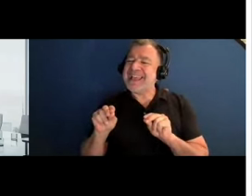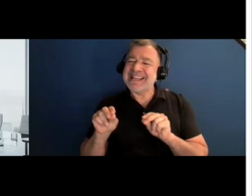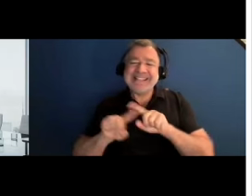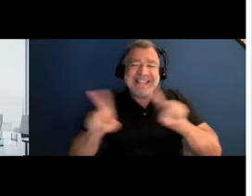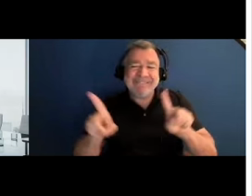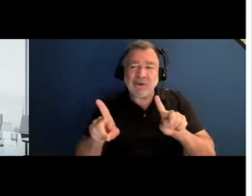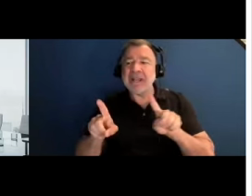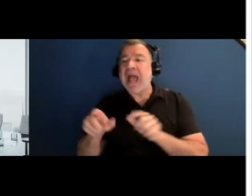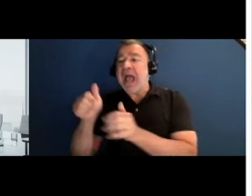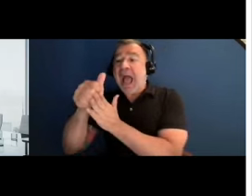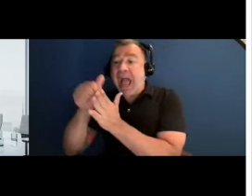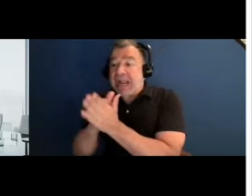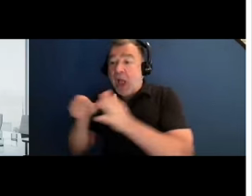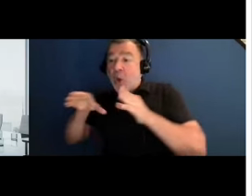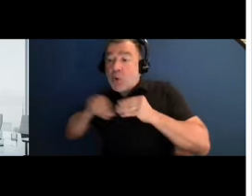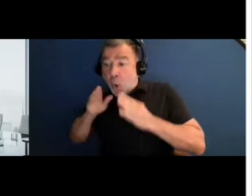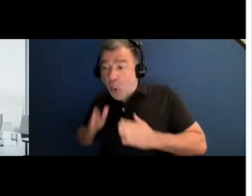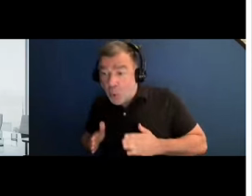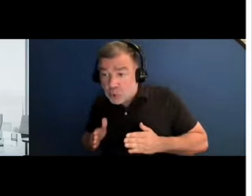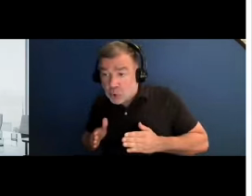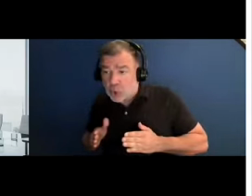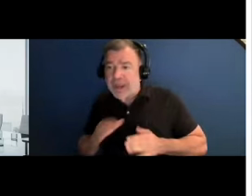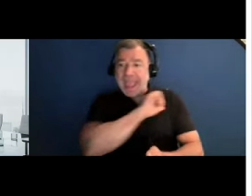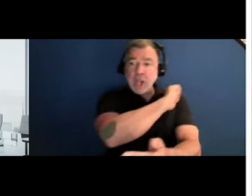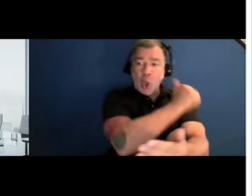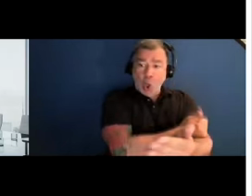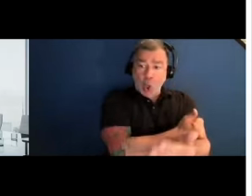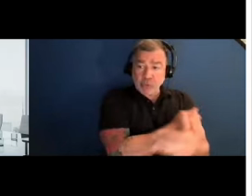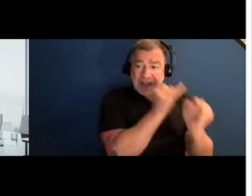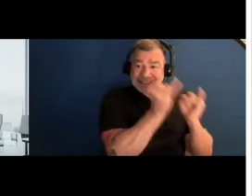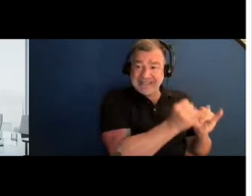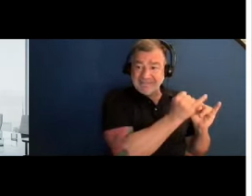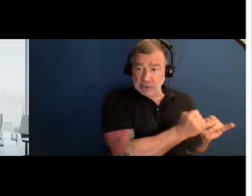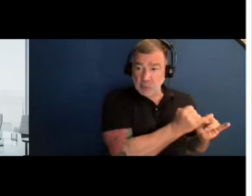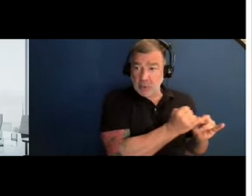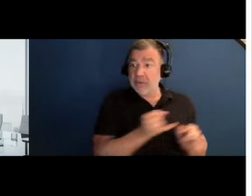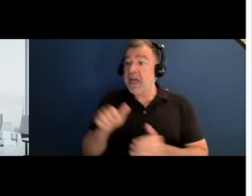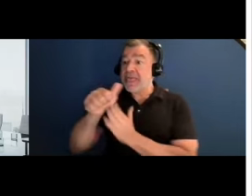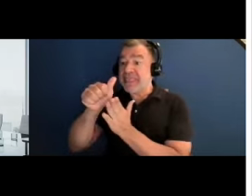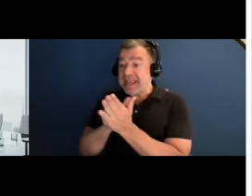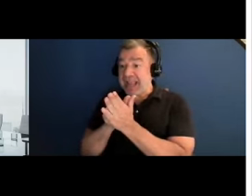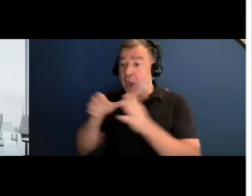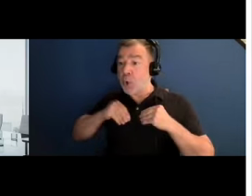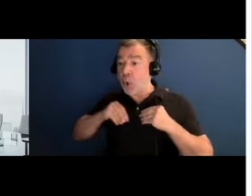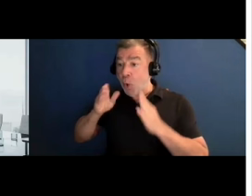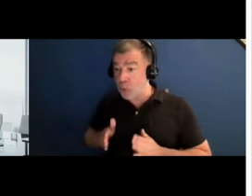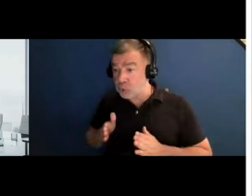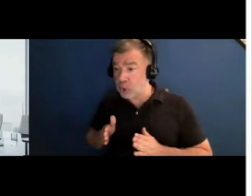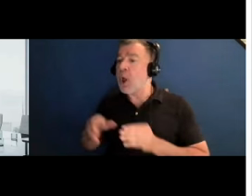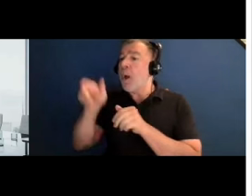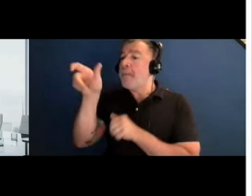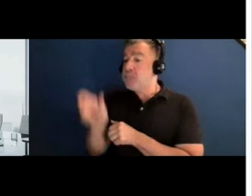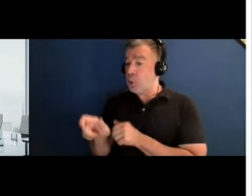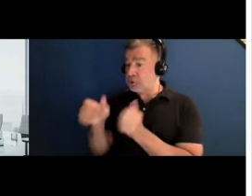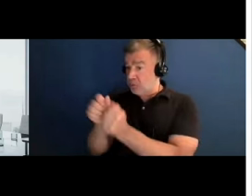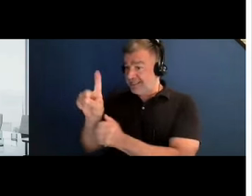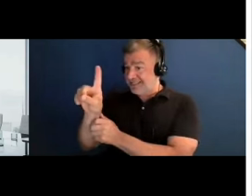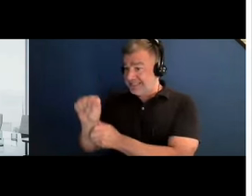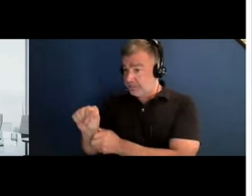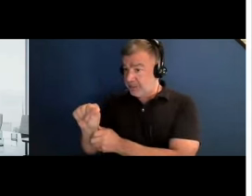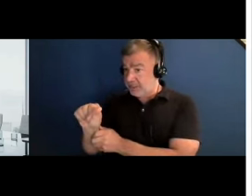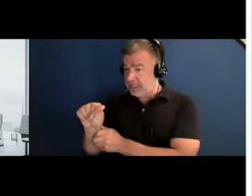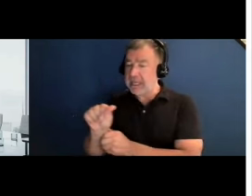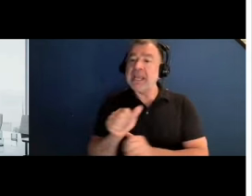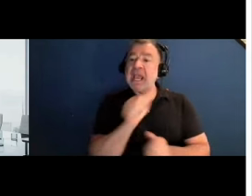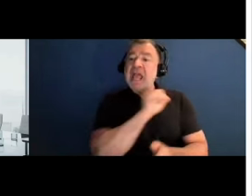individual. So the account owner is the individual with a disability with capacity, And the authorized individual is someone who may